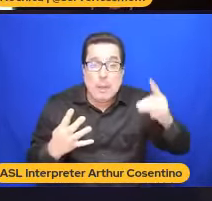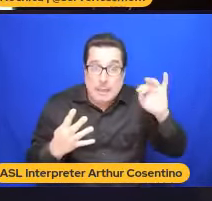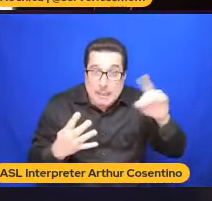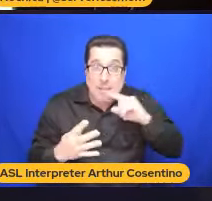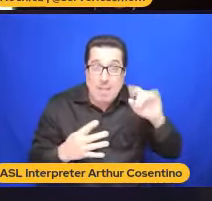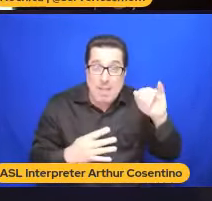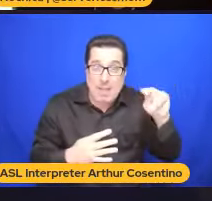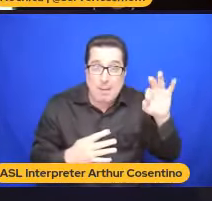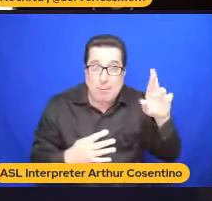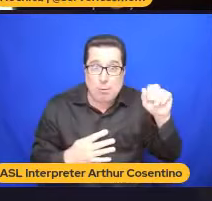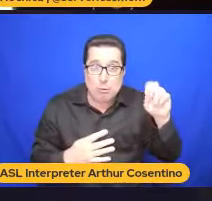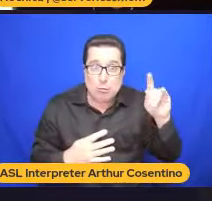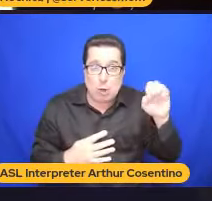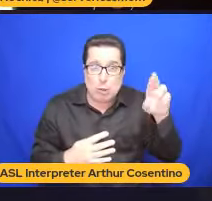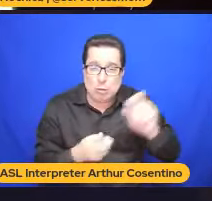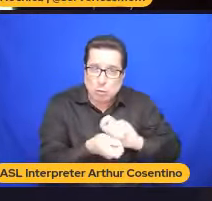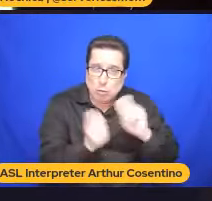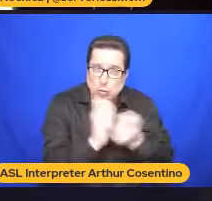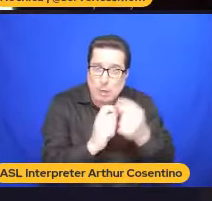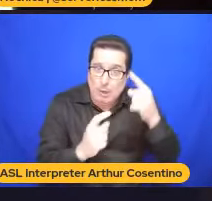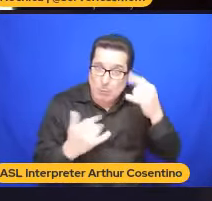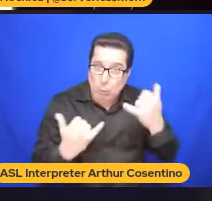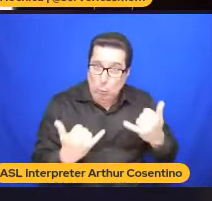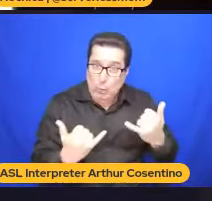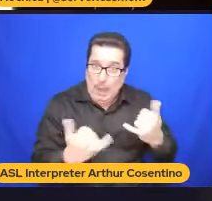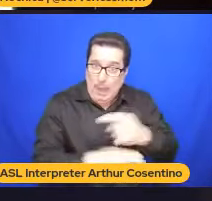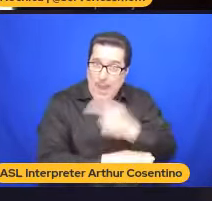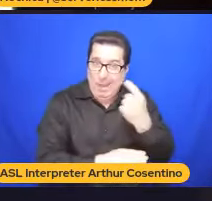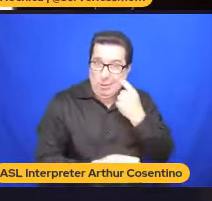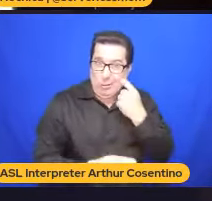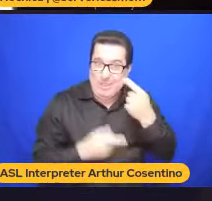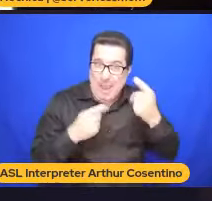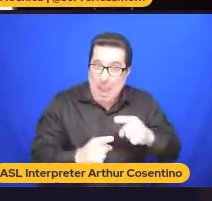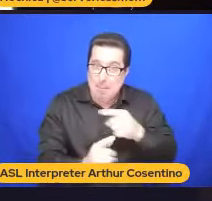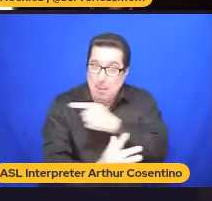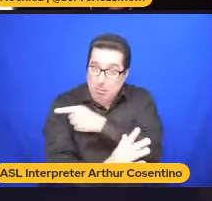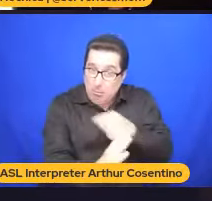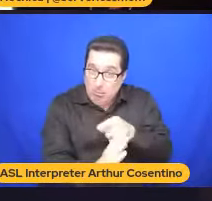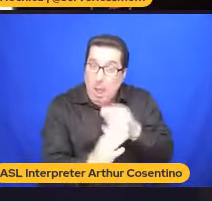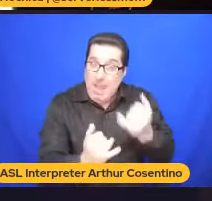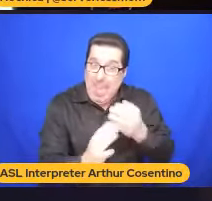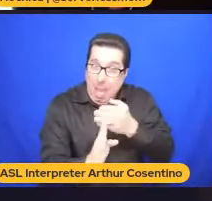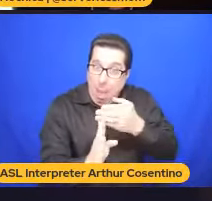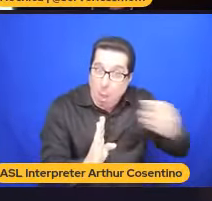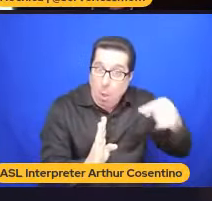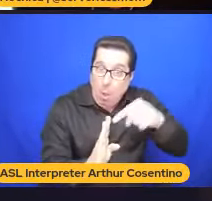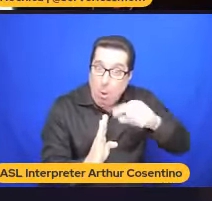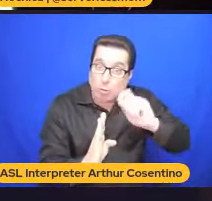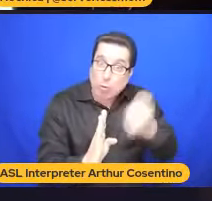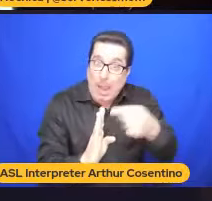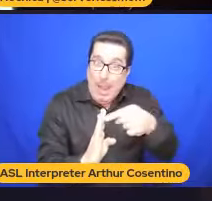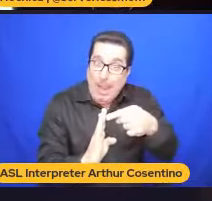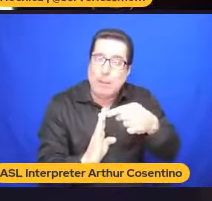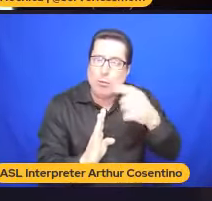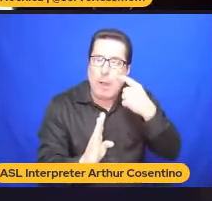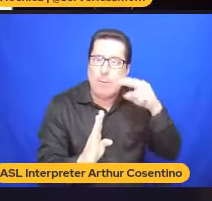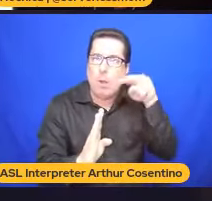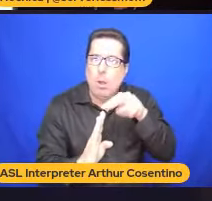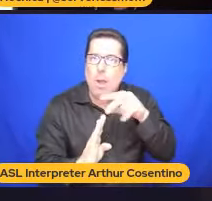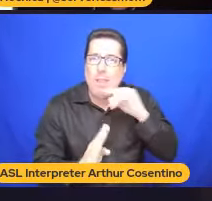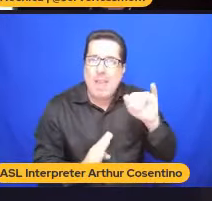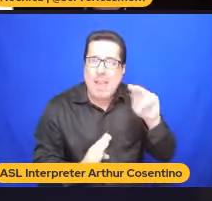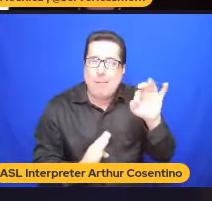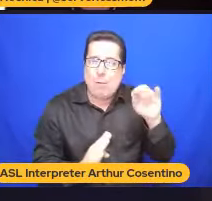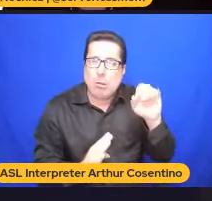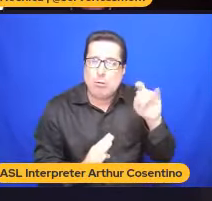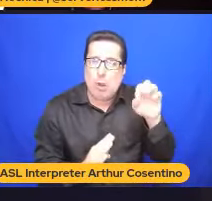right, recently? Now, we would expect that our use of infrastructure of code should have